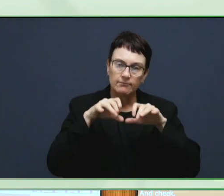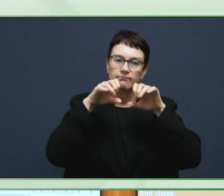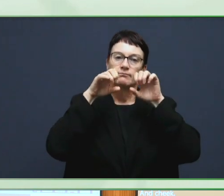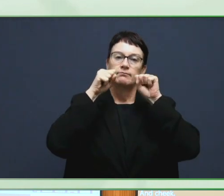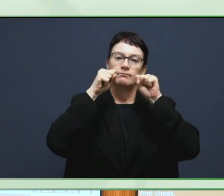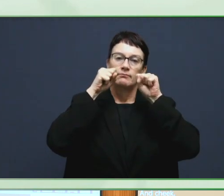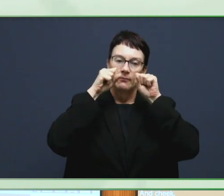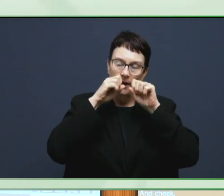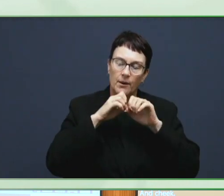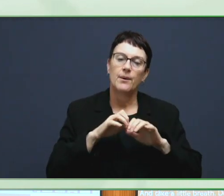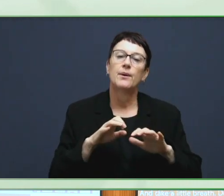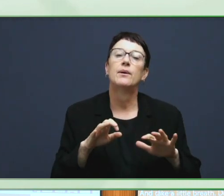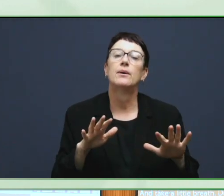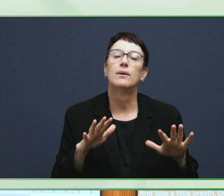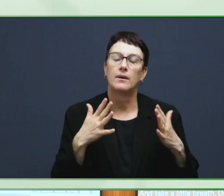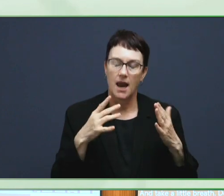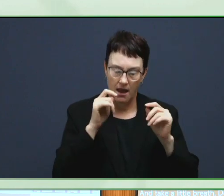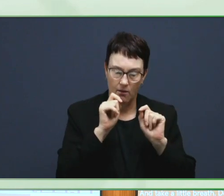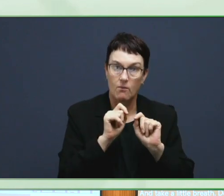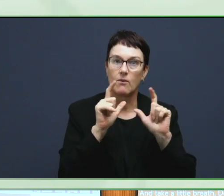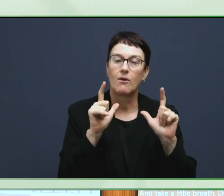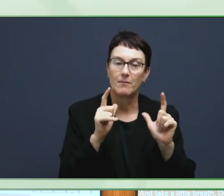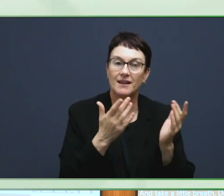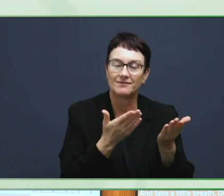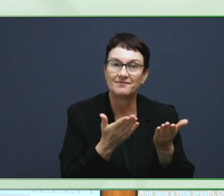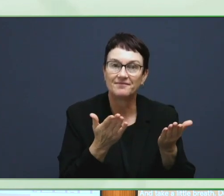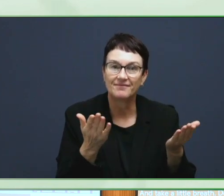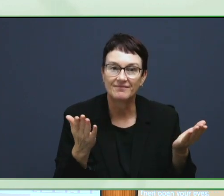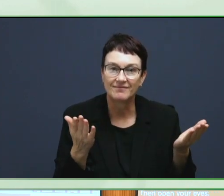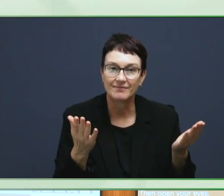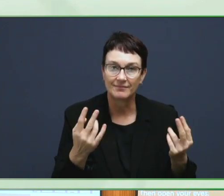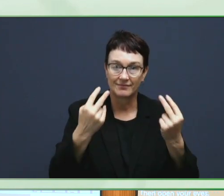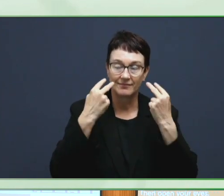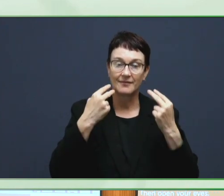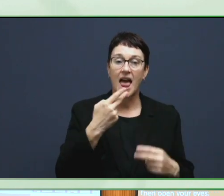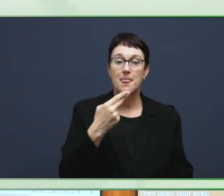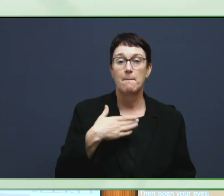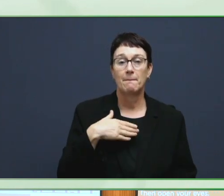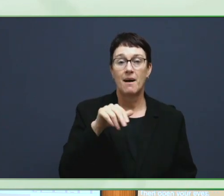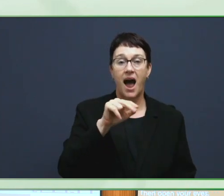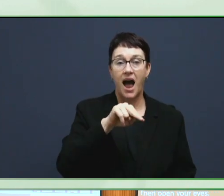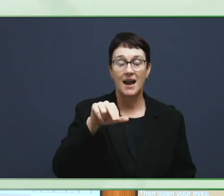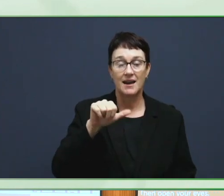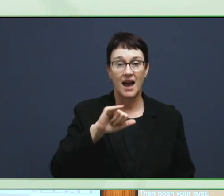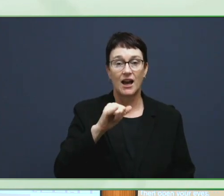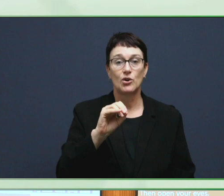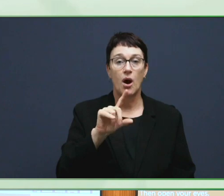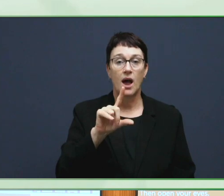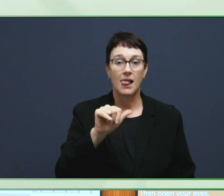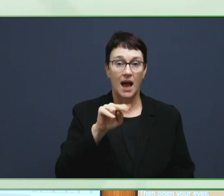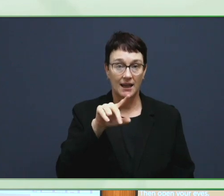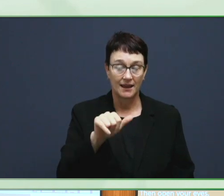Then open your eyes. I am Ana Yolanda, the general manager of